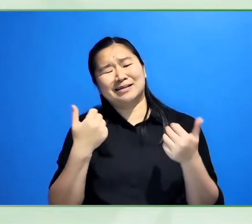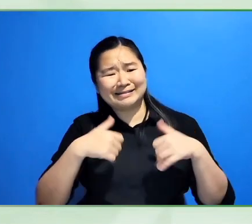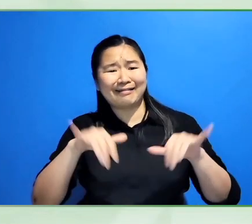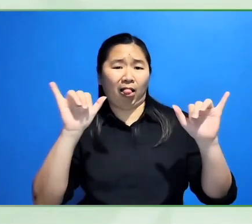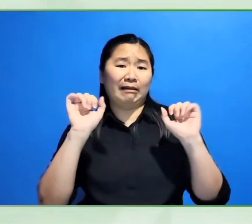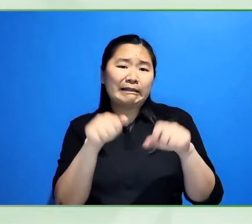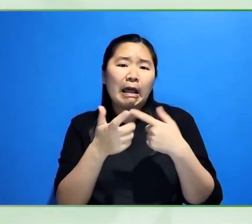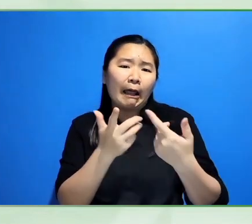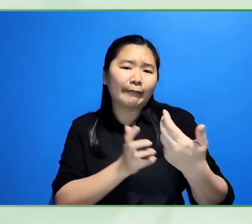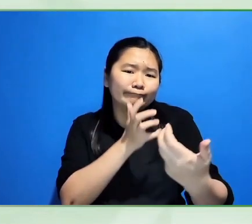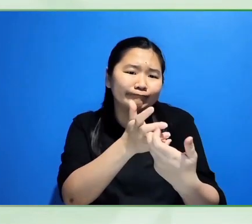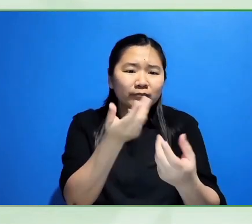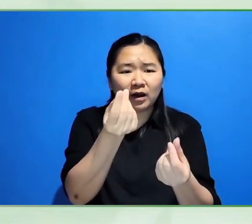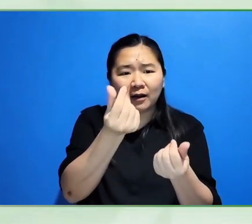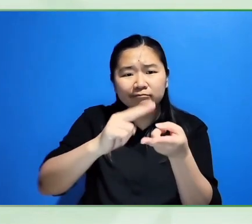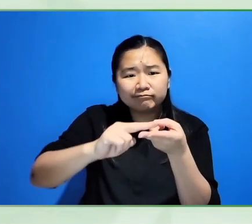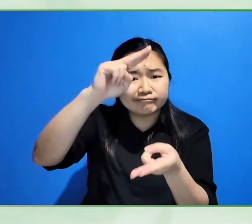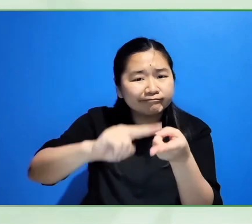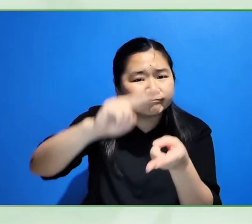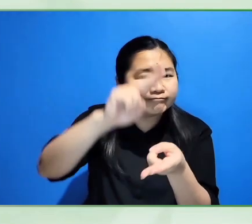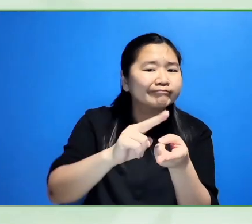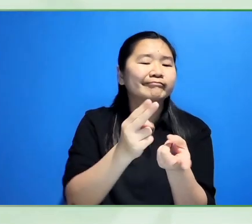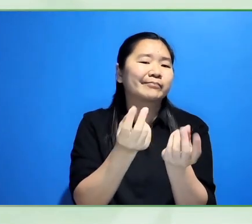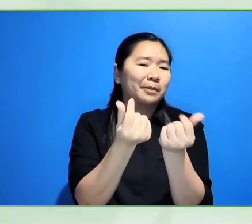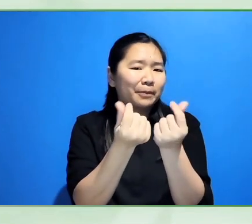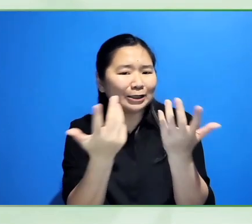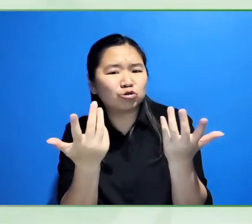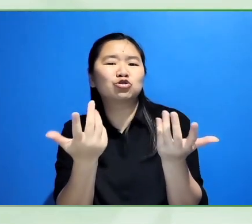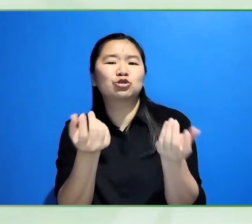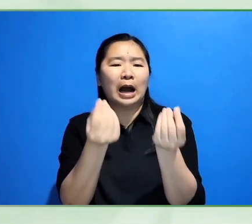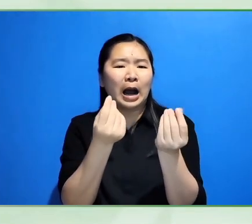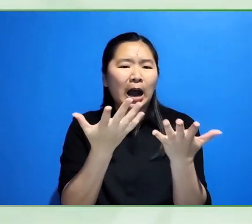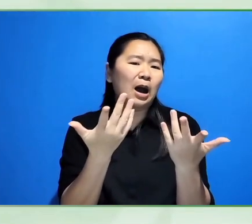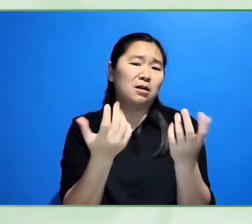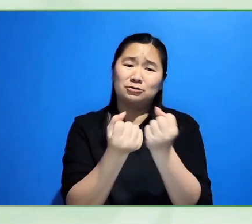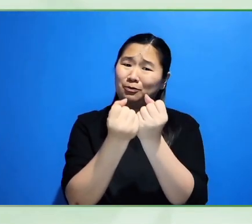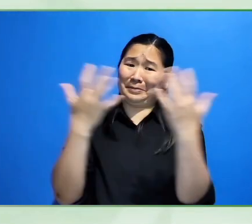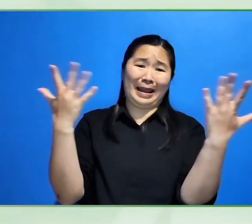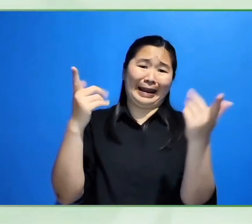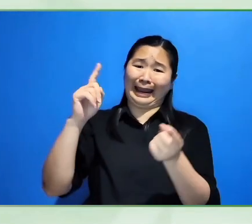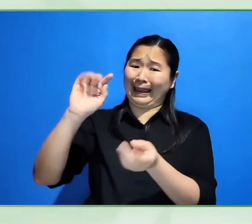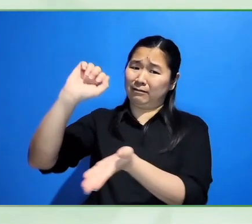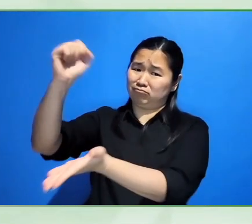prosthetics locally with the know-how decentralized. So yeah, we can talk about that.